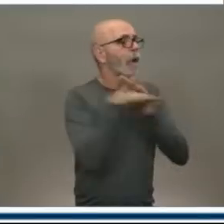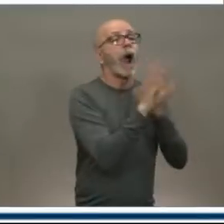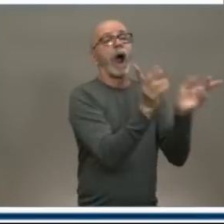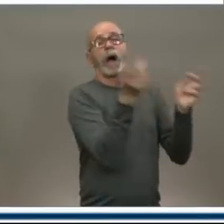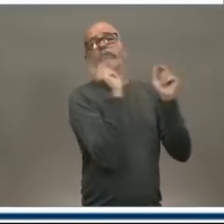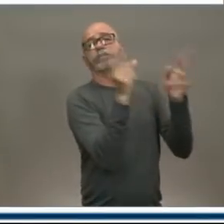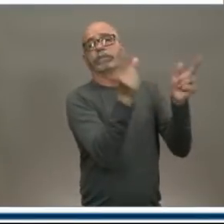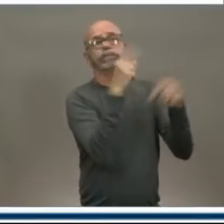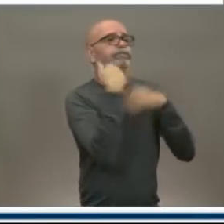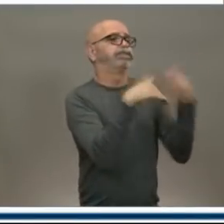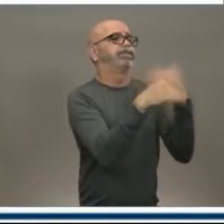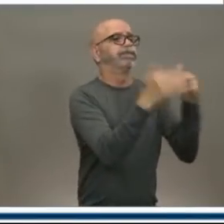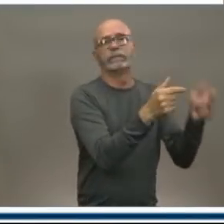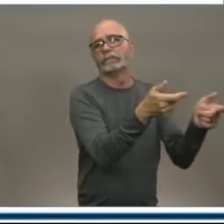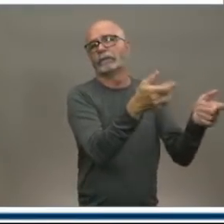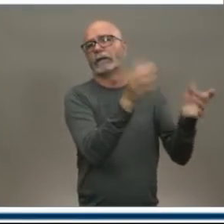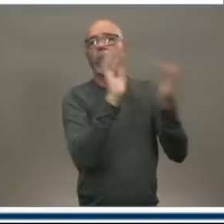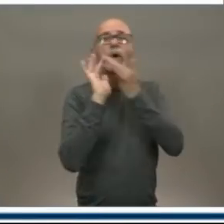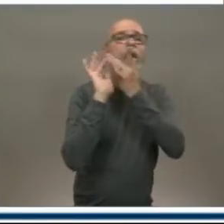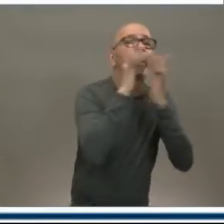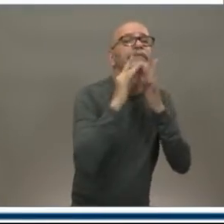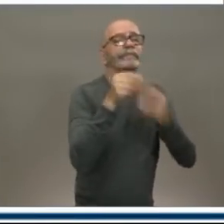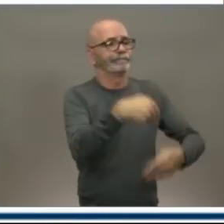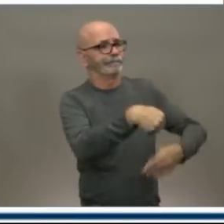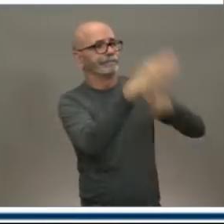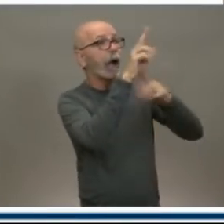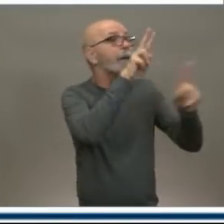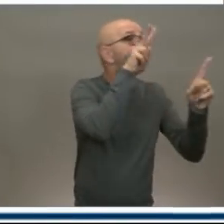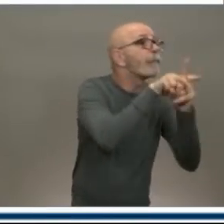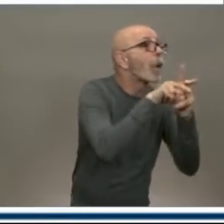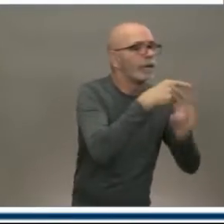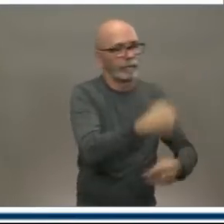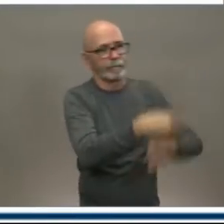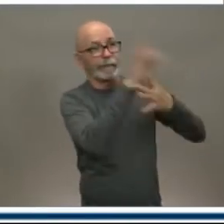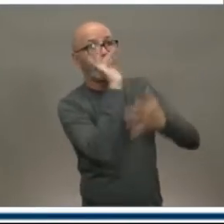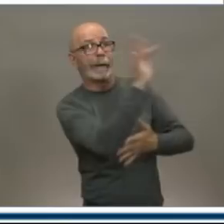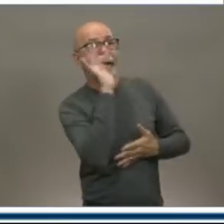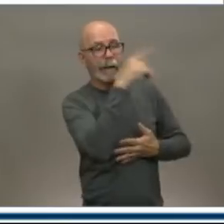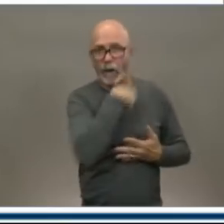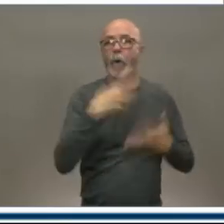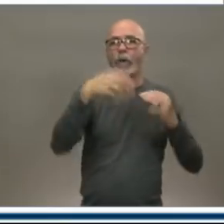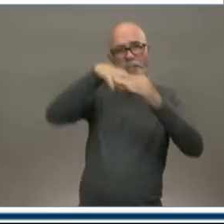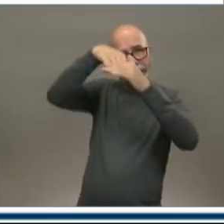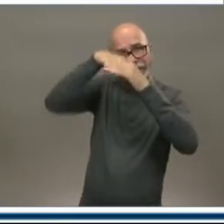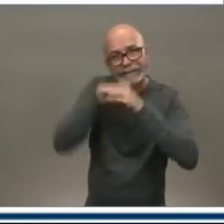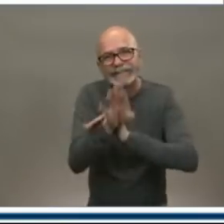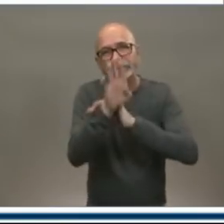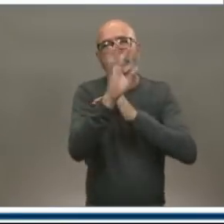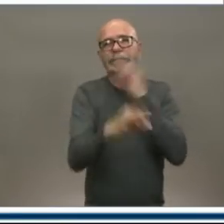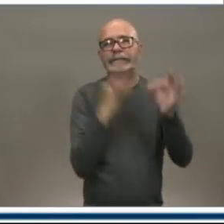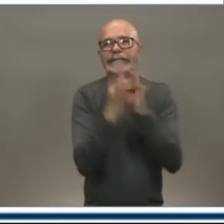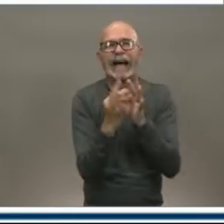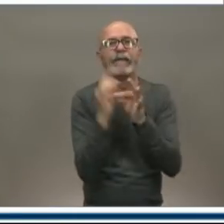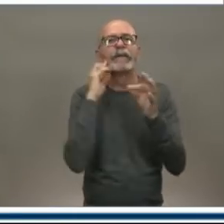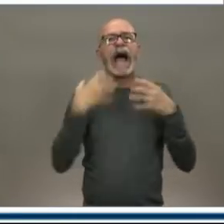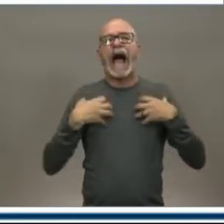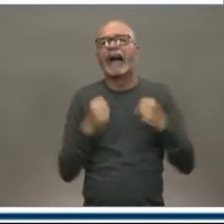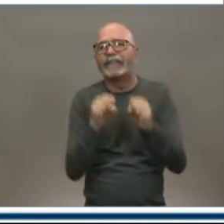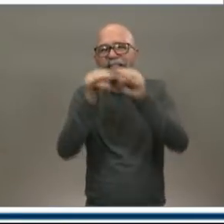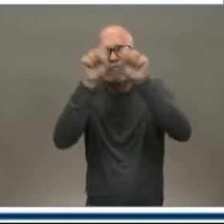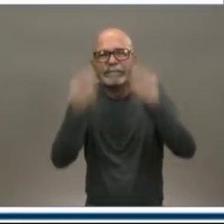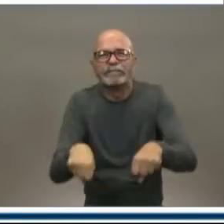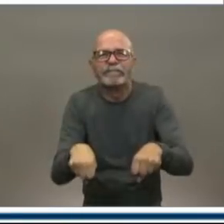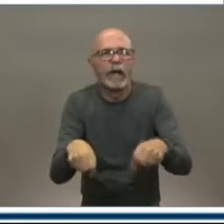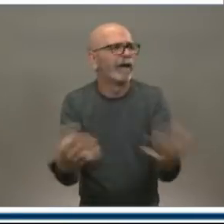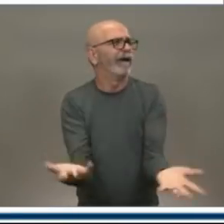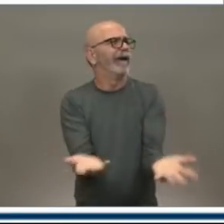online self-assessment and now booking tools, as well as building capacity in a number of other ways in the health system. And we're still on target to